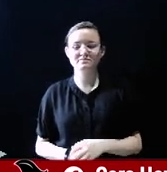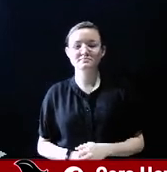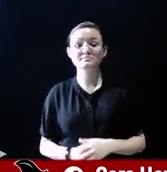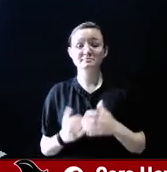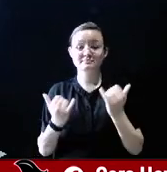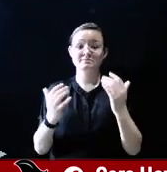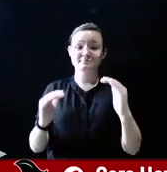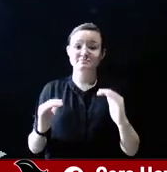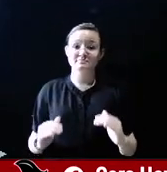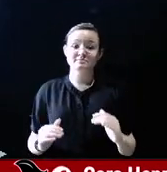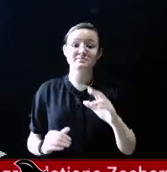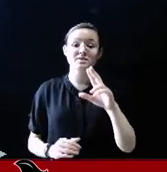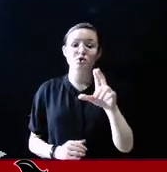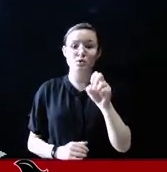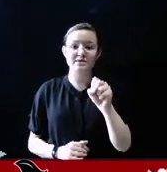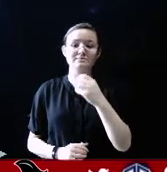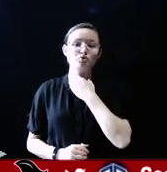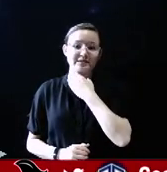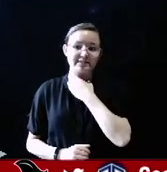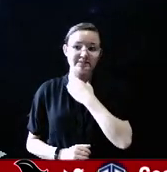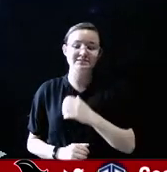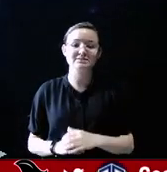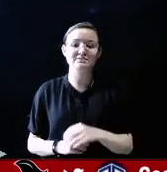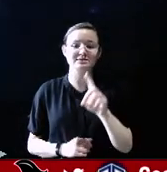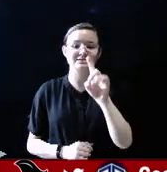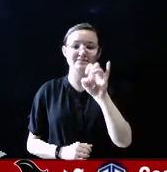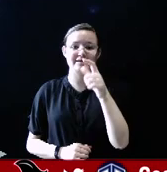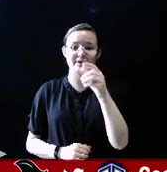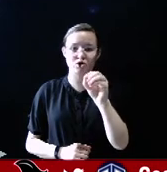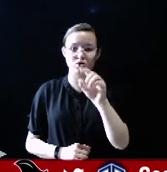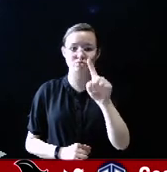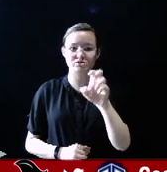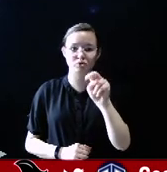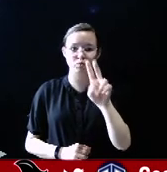Enlisting in the United States Marine Corps, Diego Zanuga.